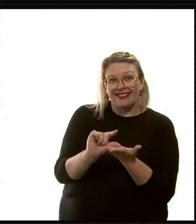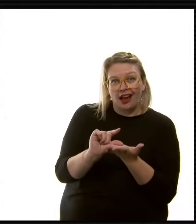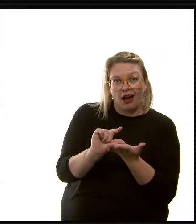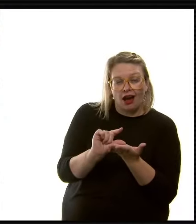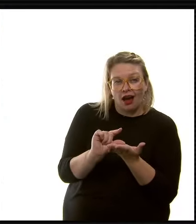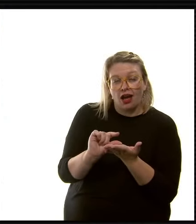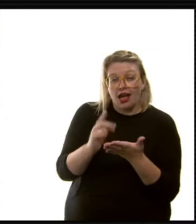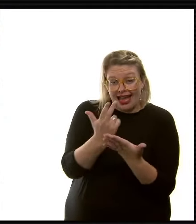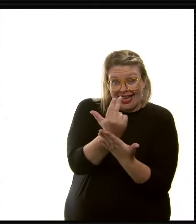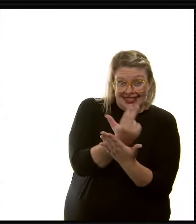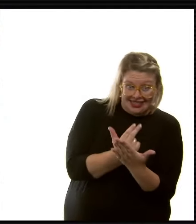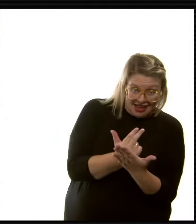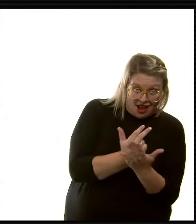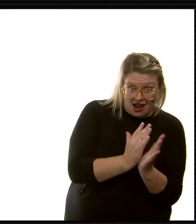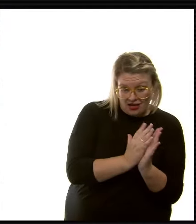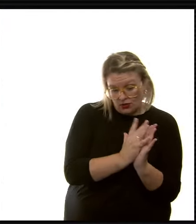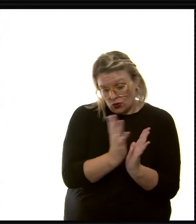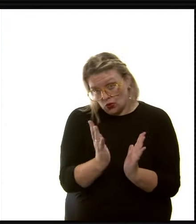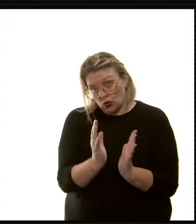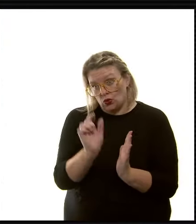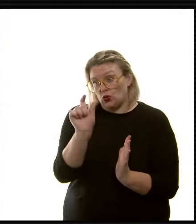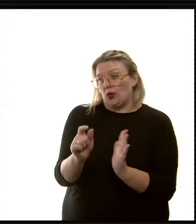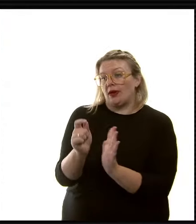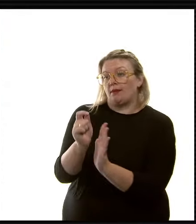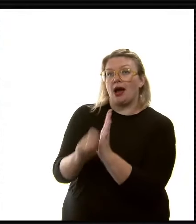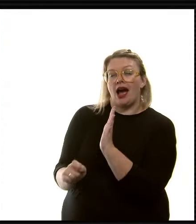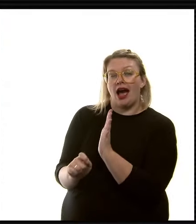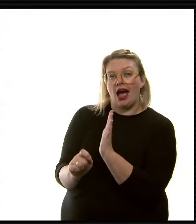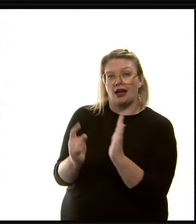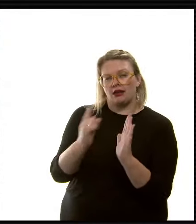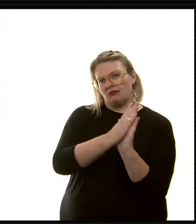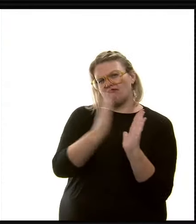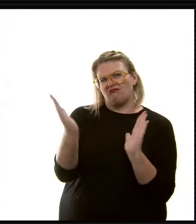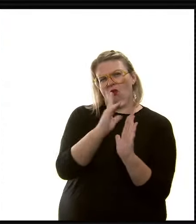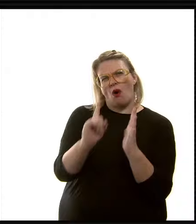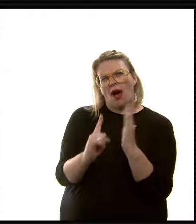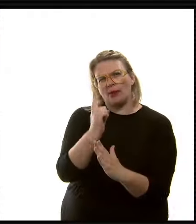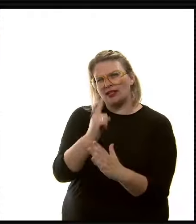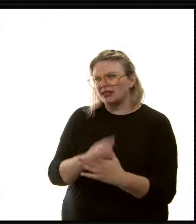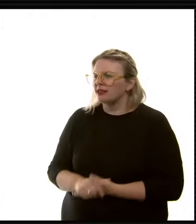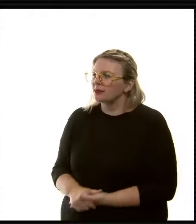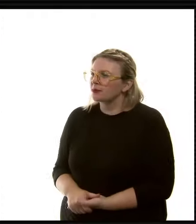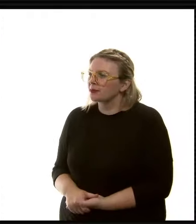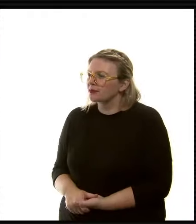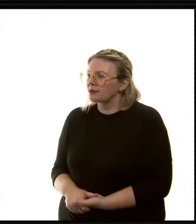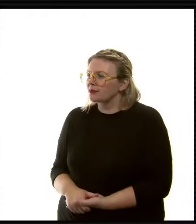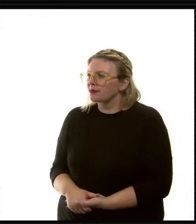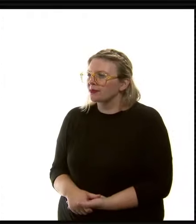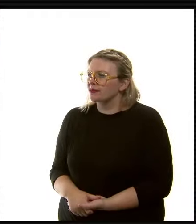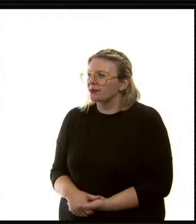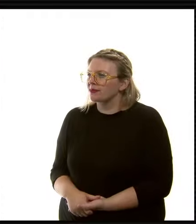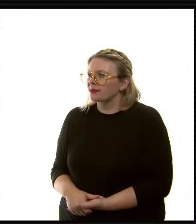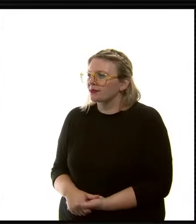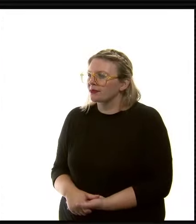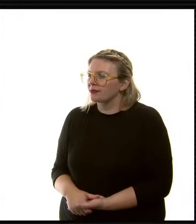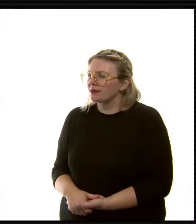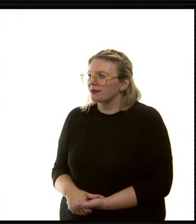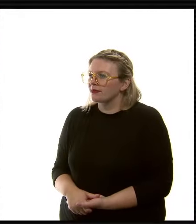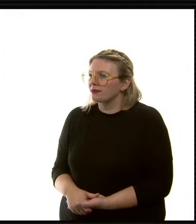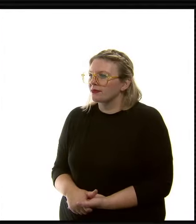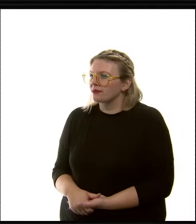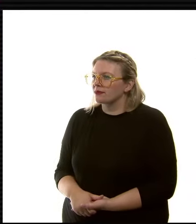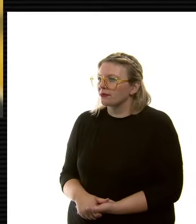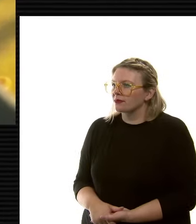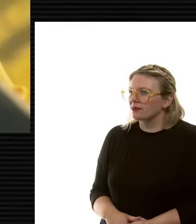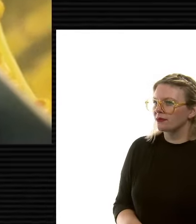between designing it and a Lego enthusiast bringing it home? Take a look at this. The iconic Lego minifigures.